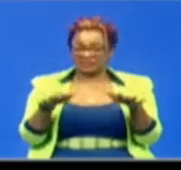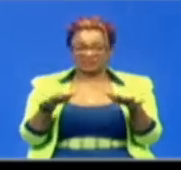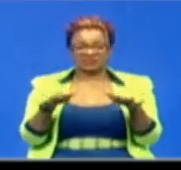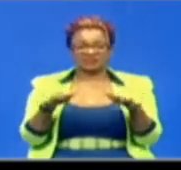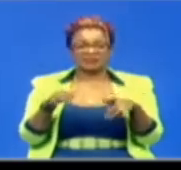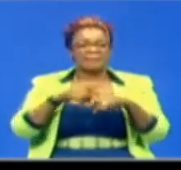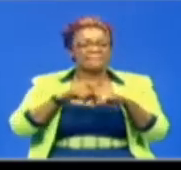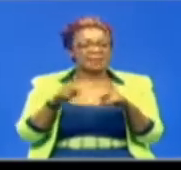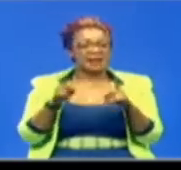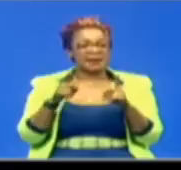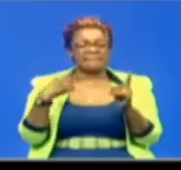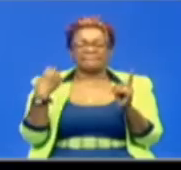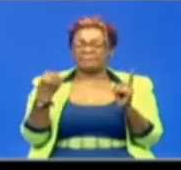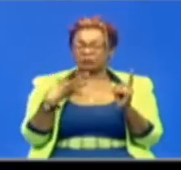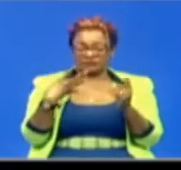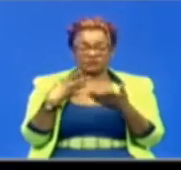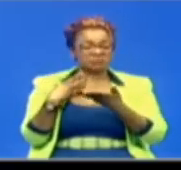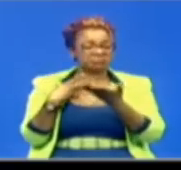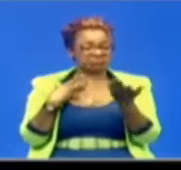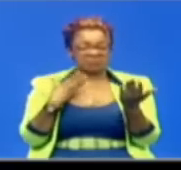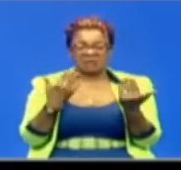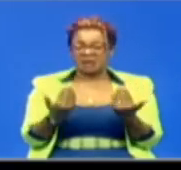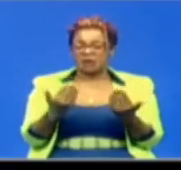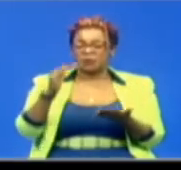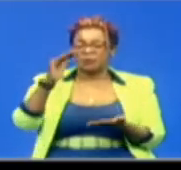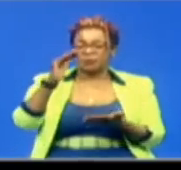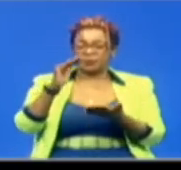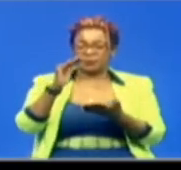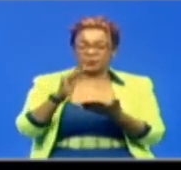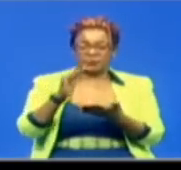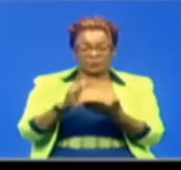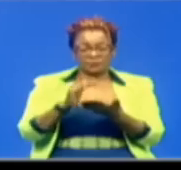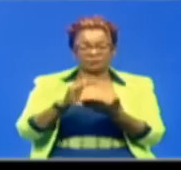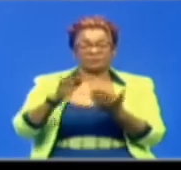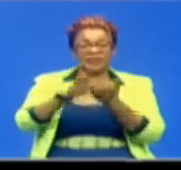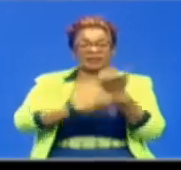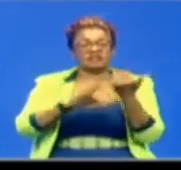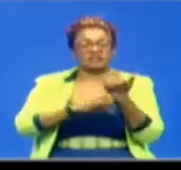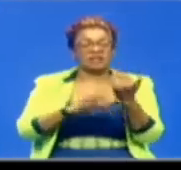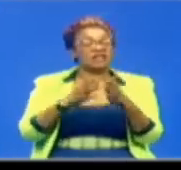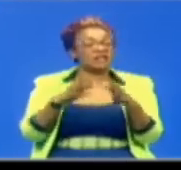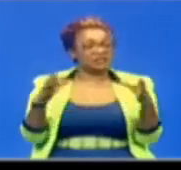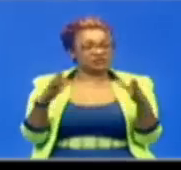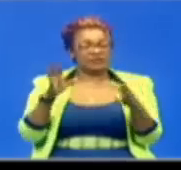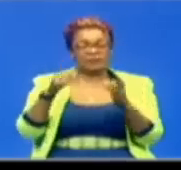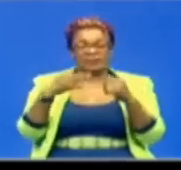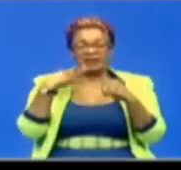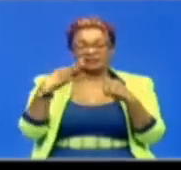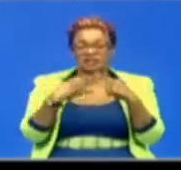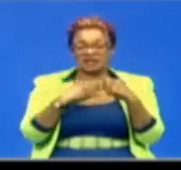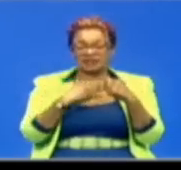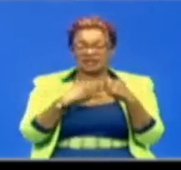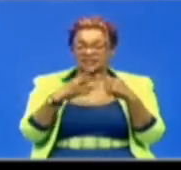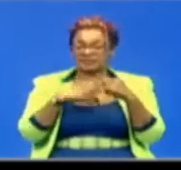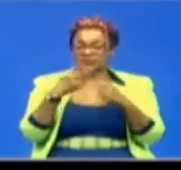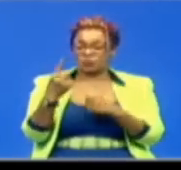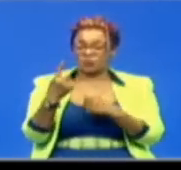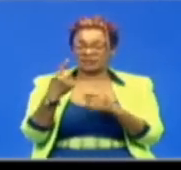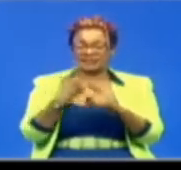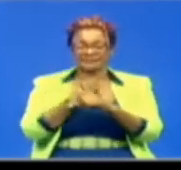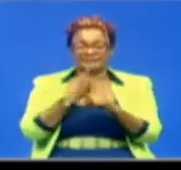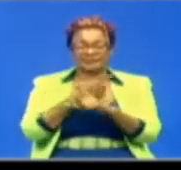these beautiful creatures are dwindling in numbers across the city and the country at large. Out of the 871 species